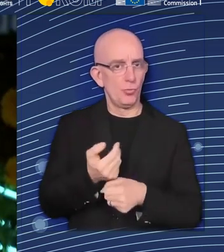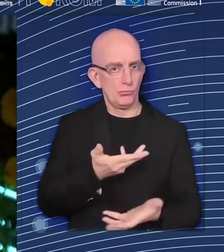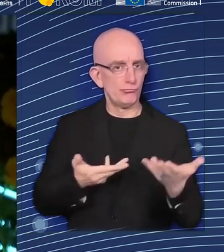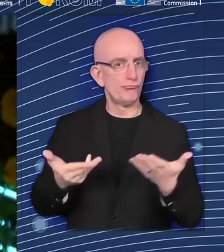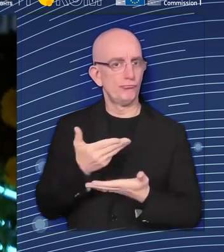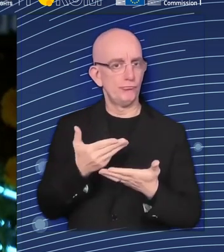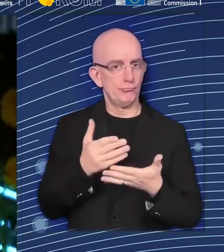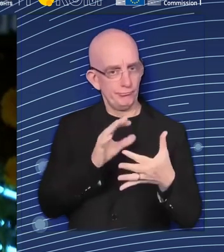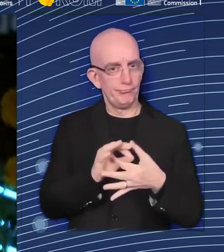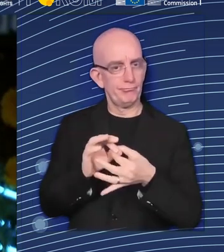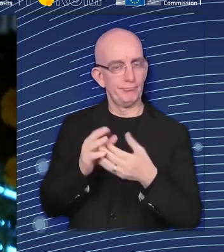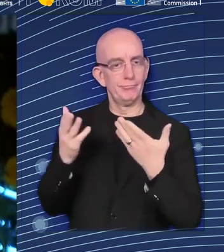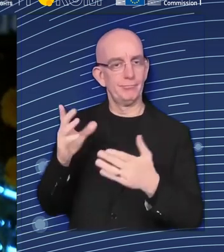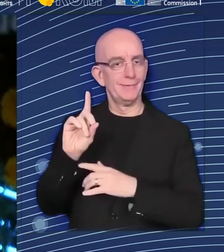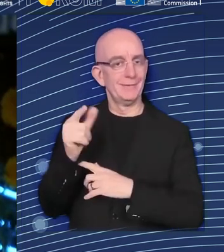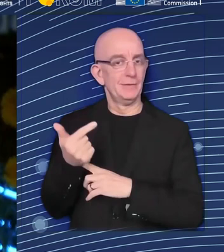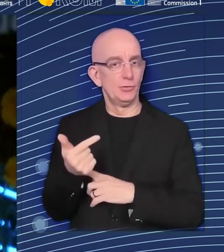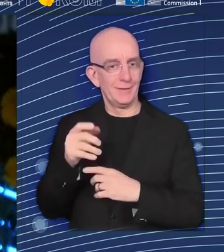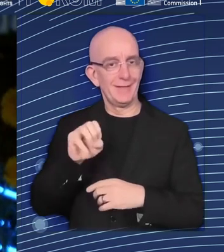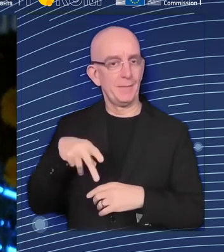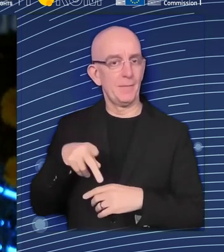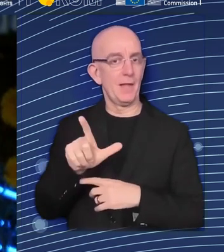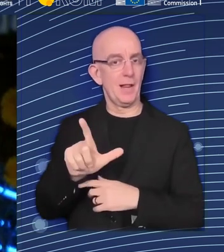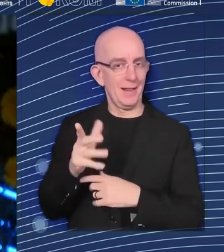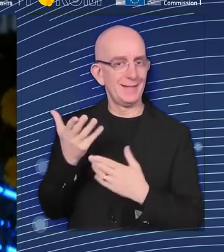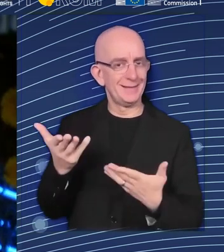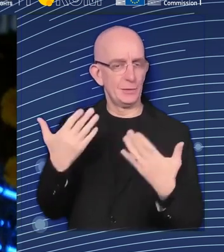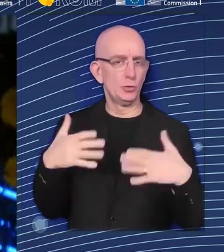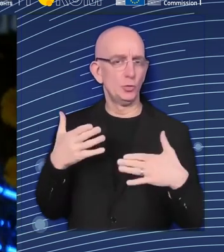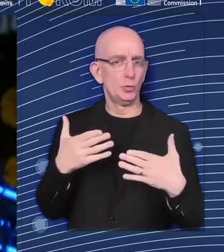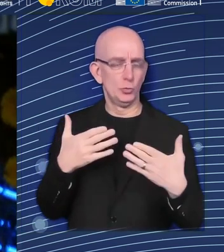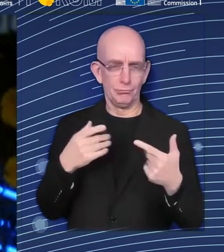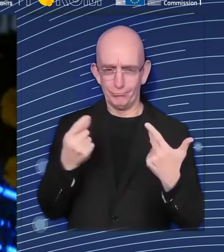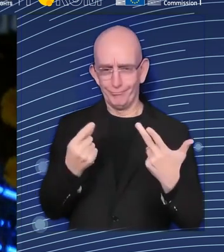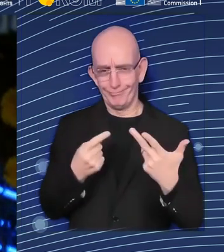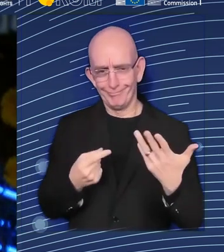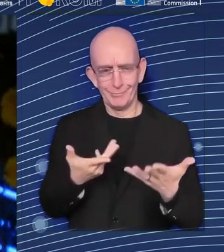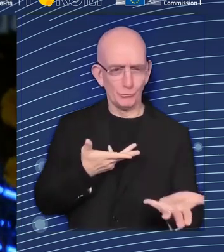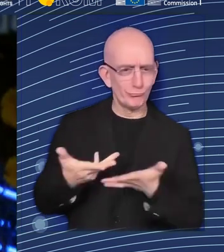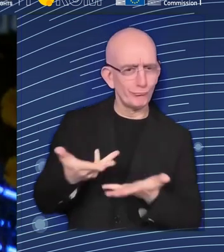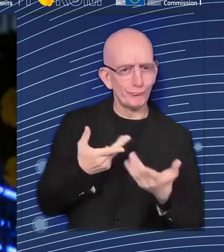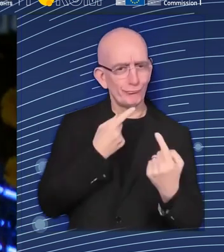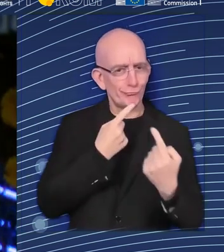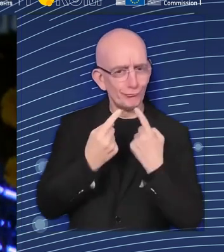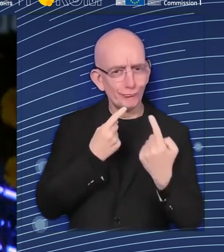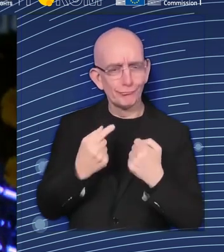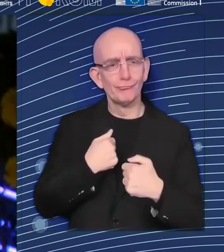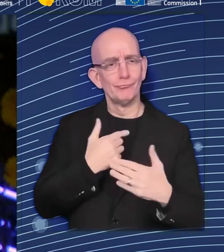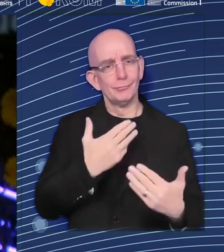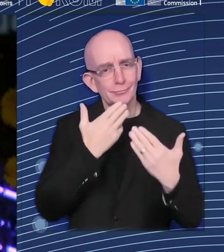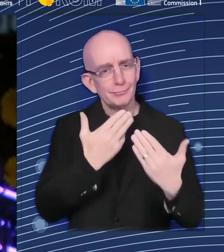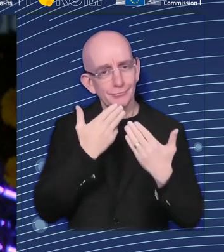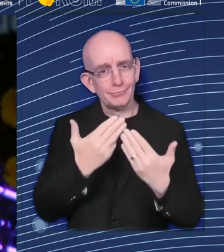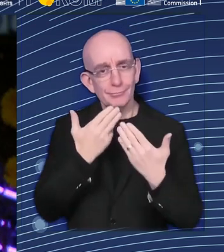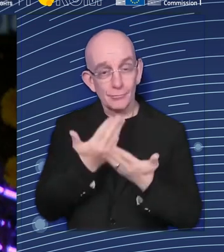everyone for your very active participation. Then I want to announce that we had more than 3,000 registrations,